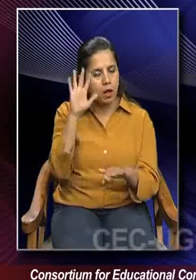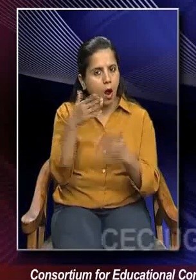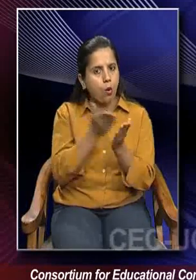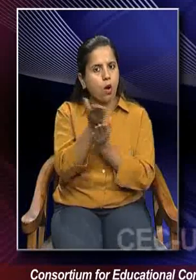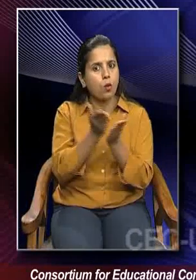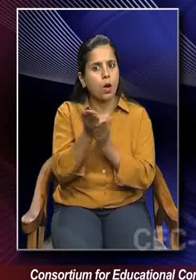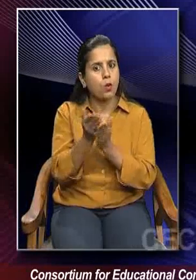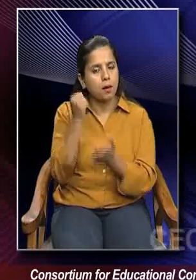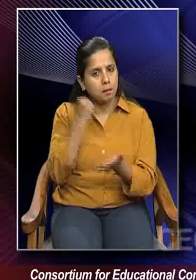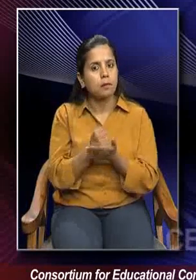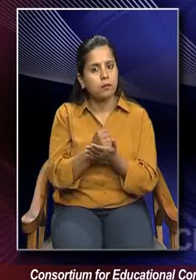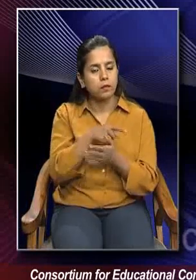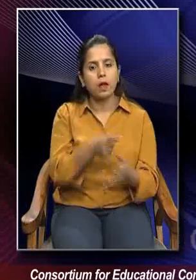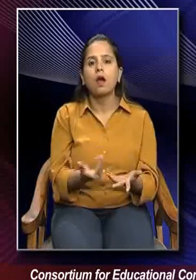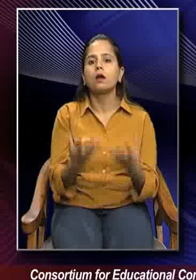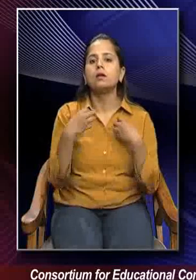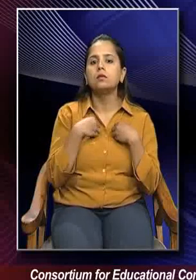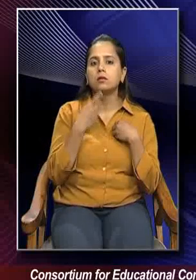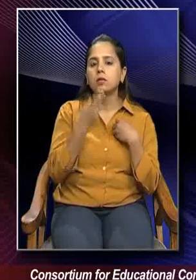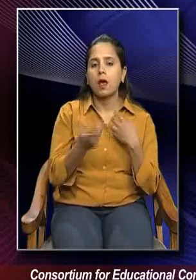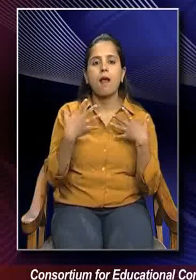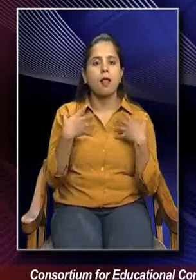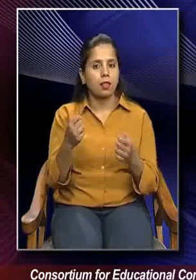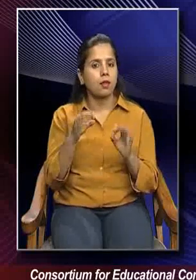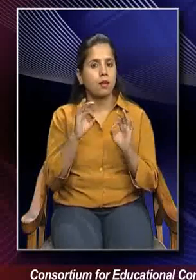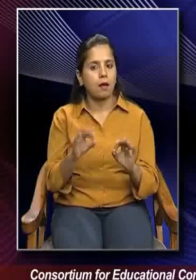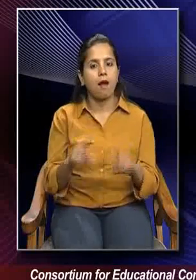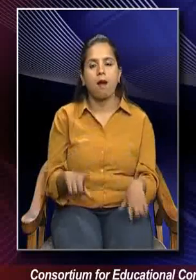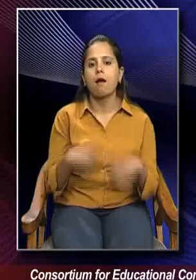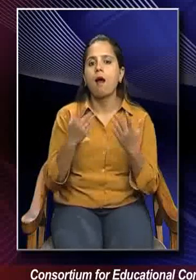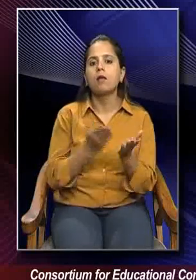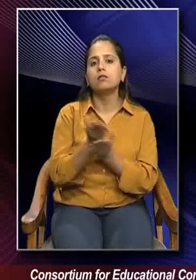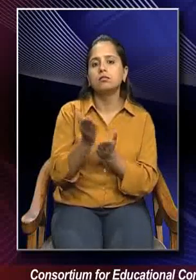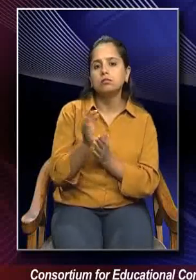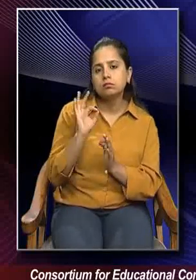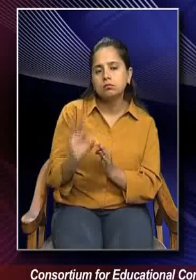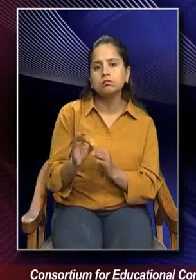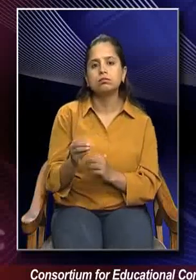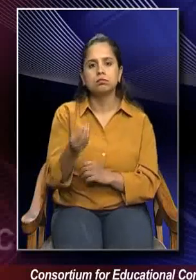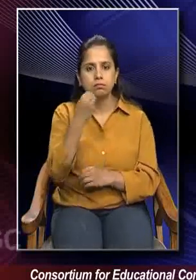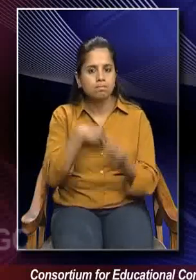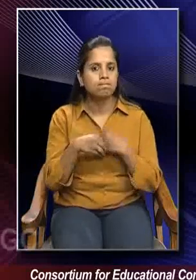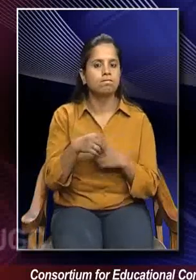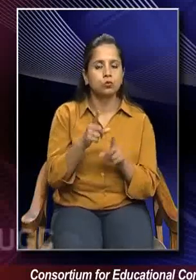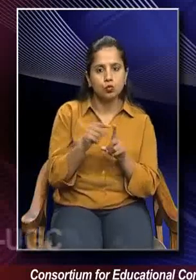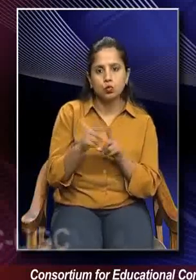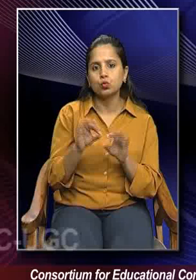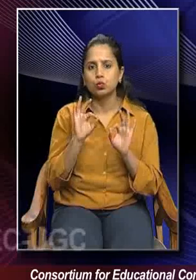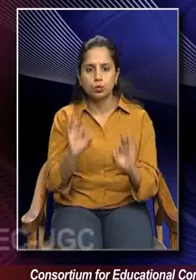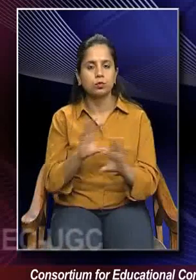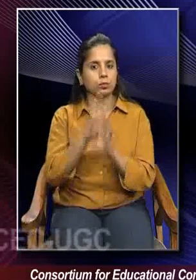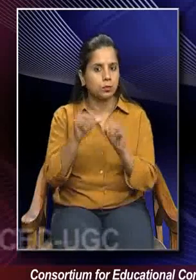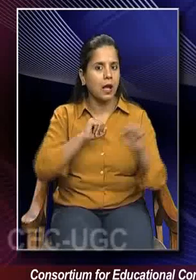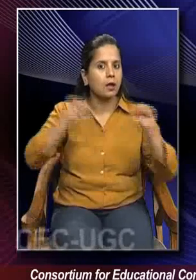techniques, adopting a healthy lifestyle habits, and seeking